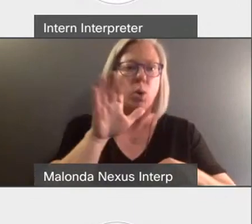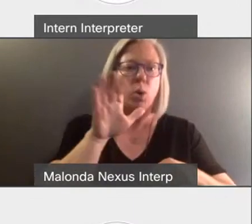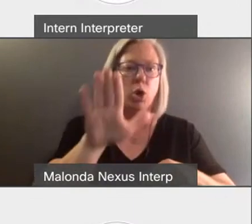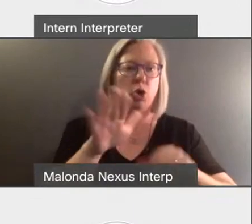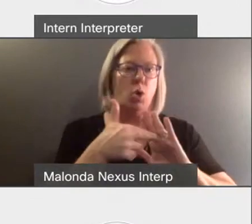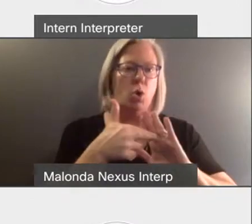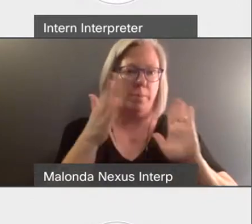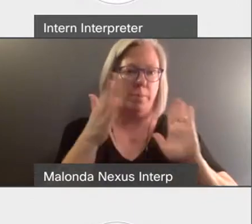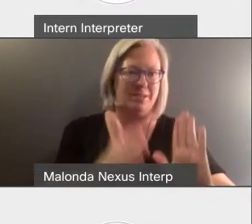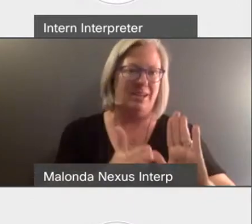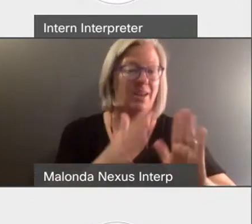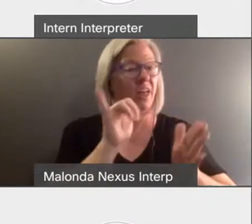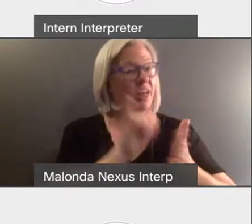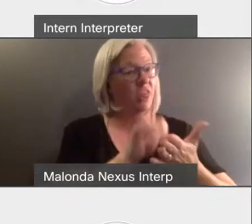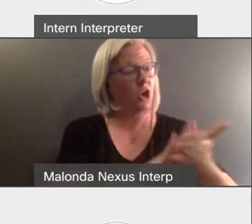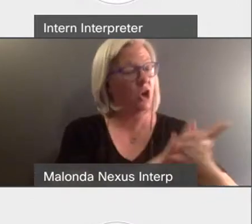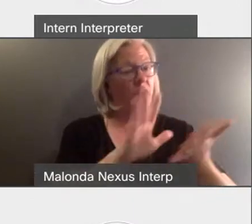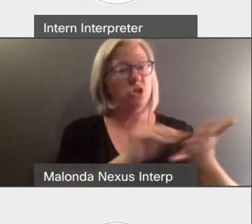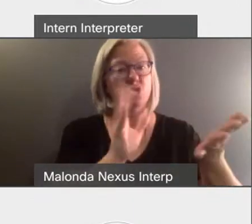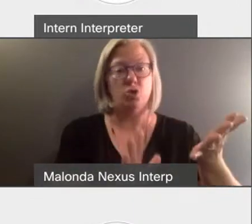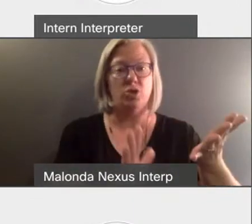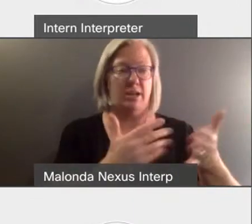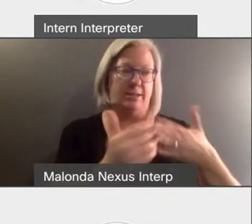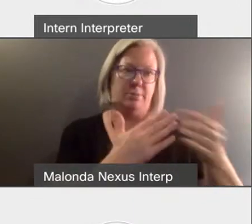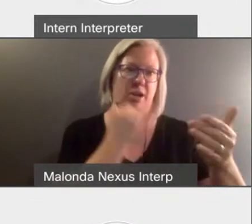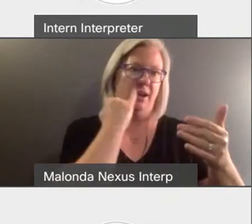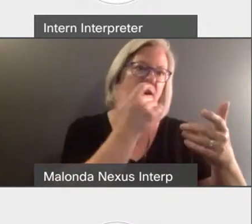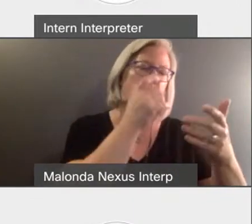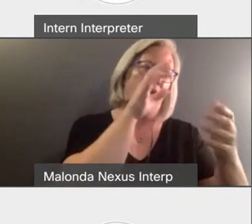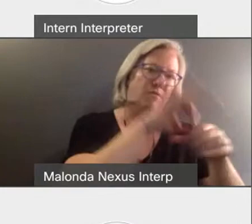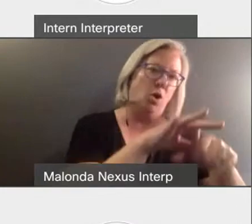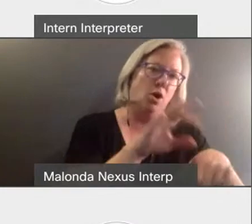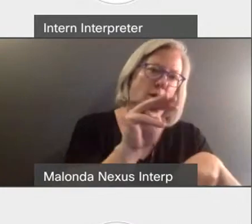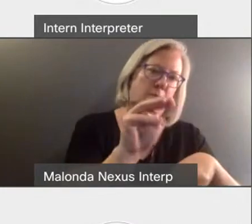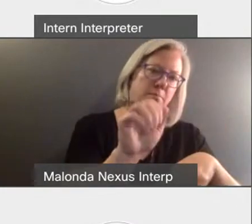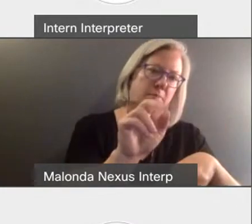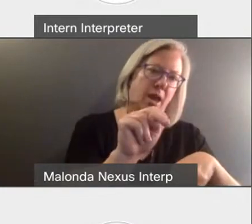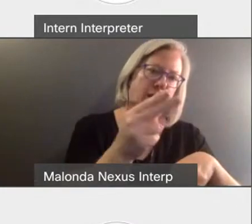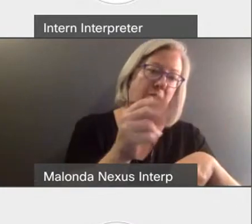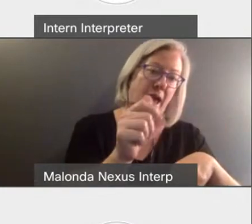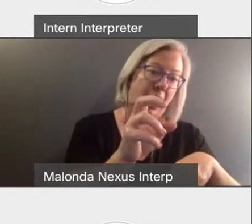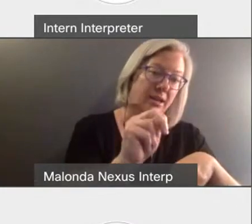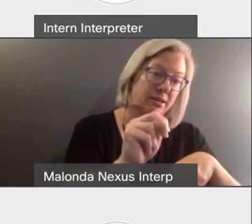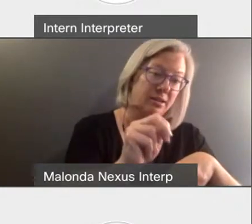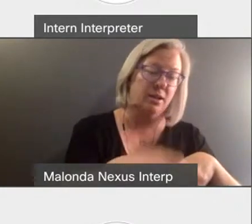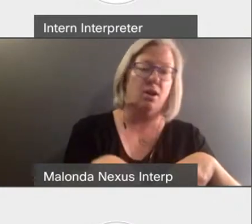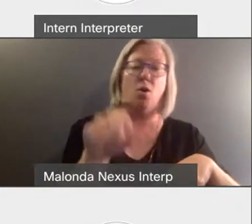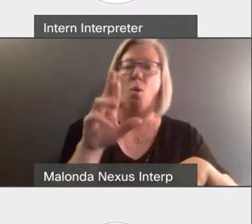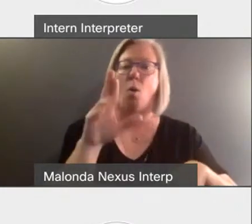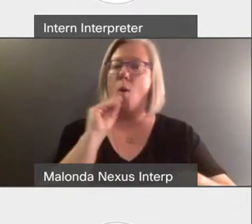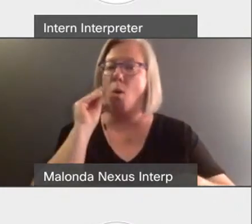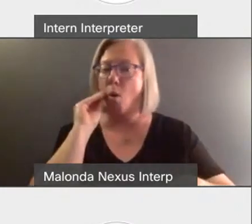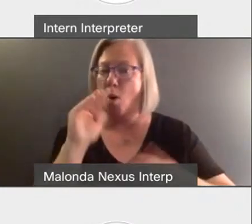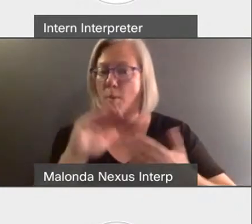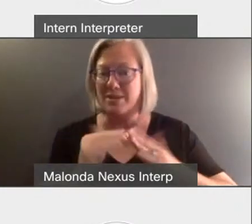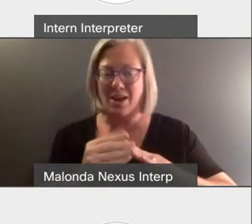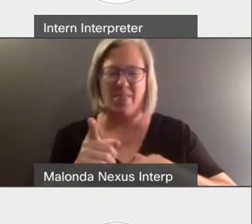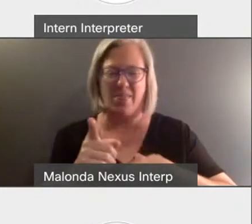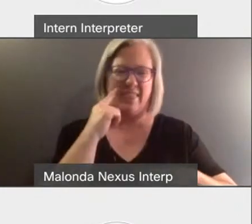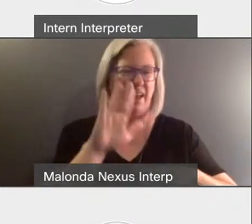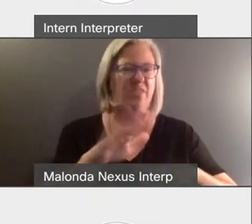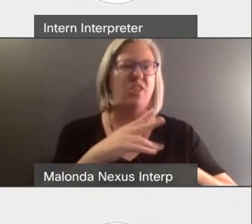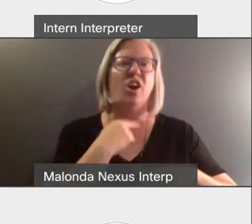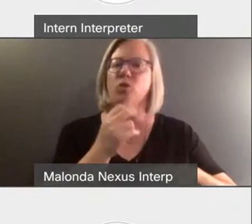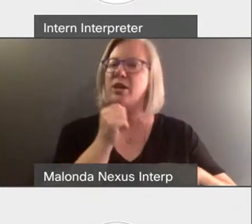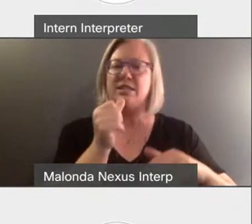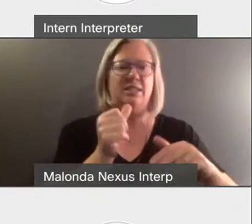students, those college students, regardless of whether they voted in Manhattan or whether they voted in their hometown, they didn't think that their voice